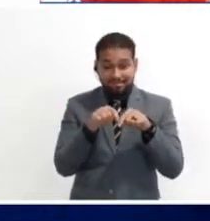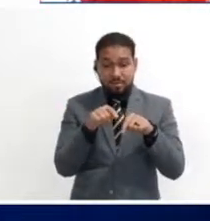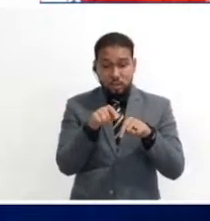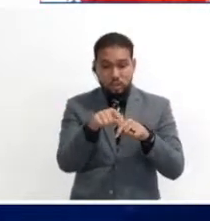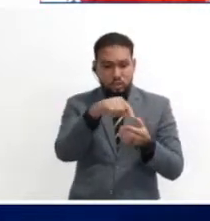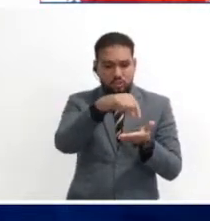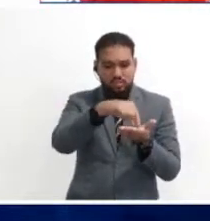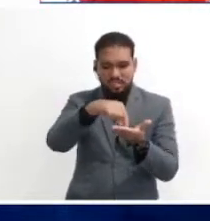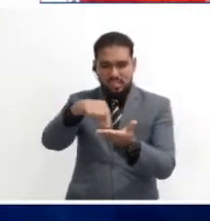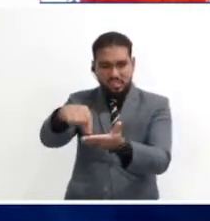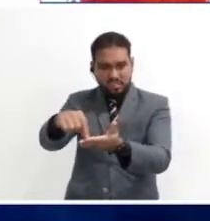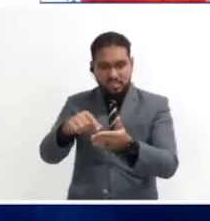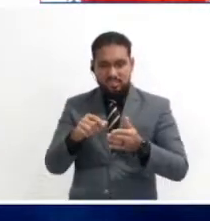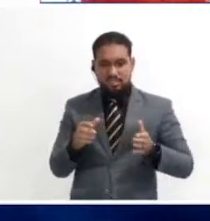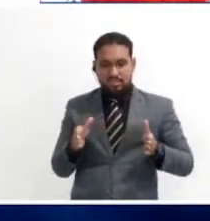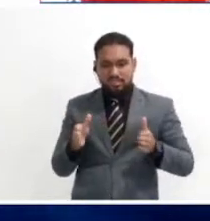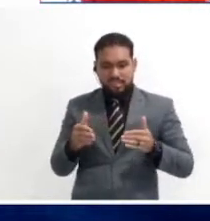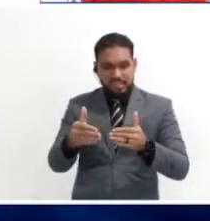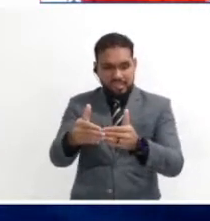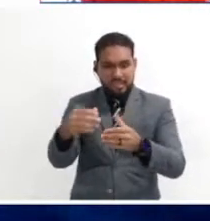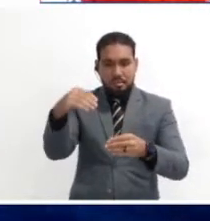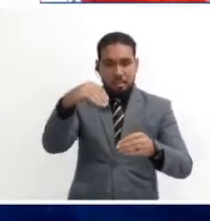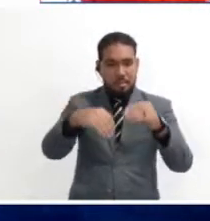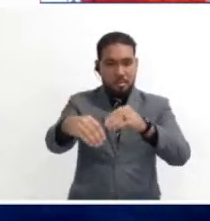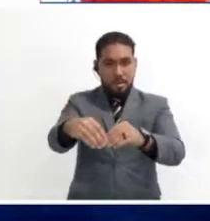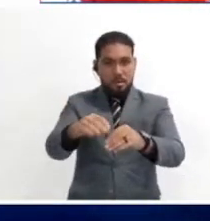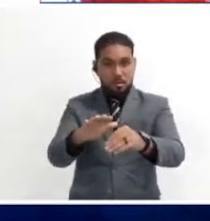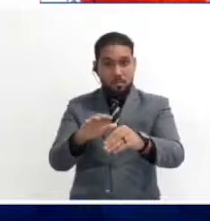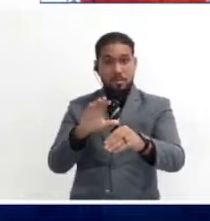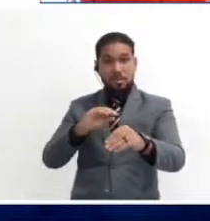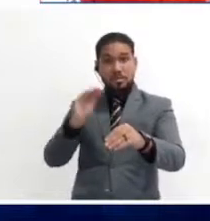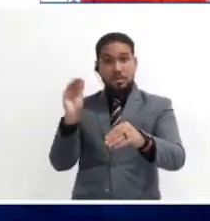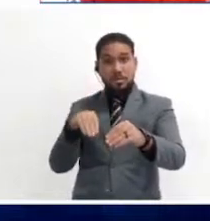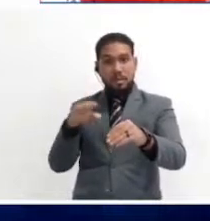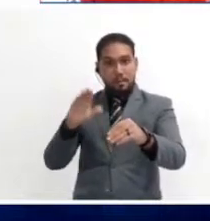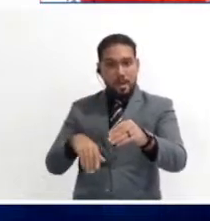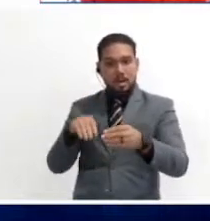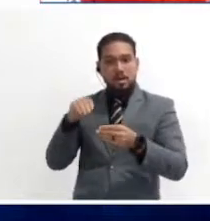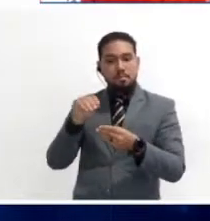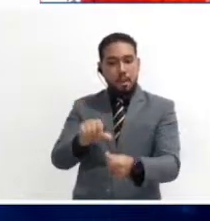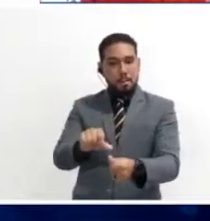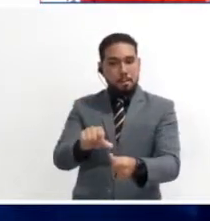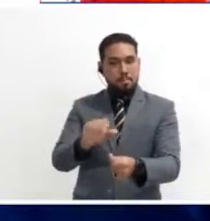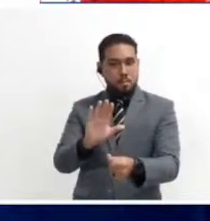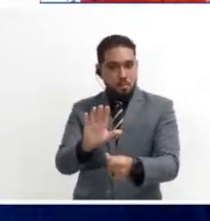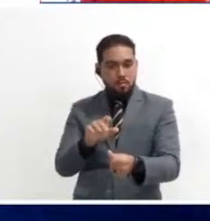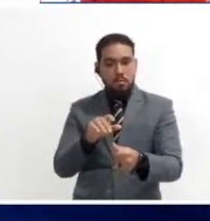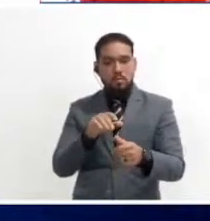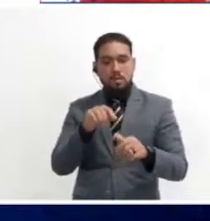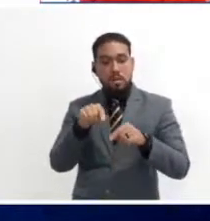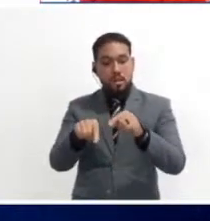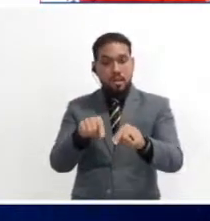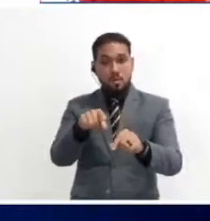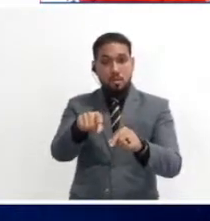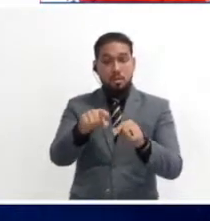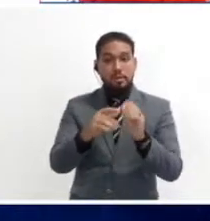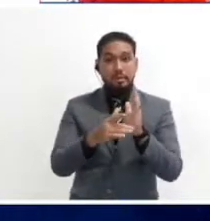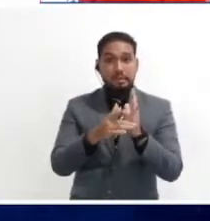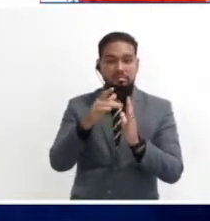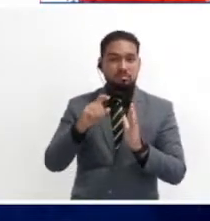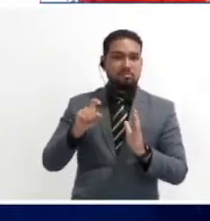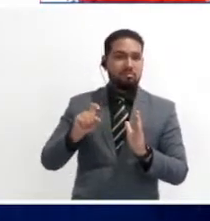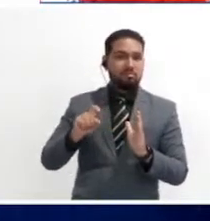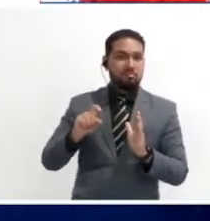of the cost of the package. So it's kind of a critical piece of technology, but also